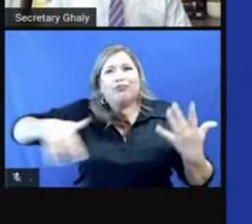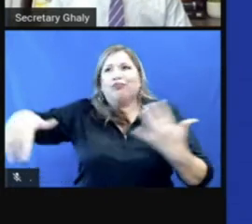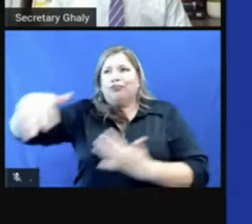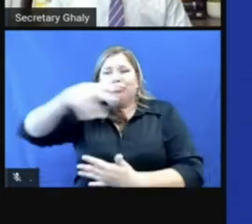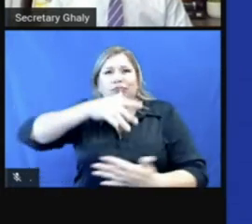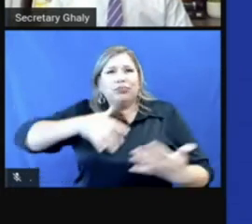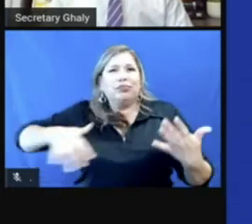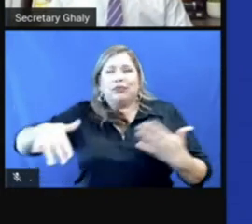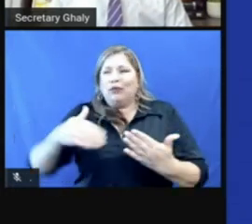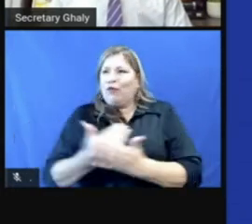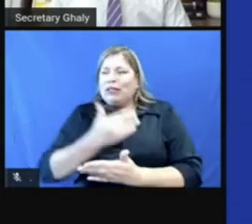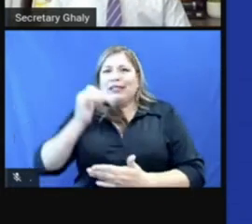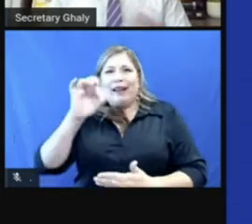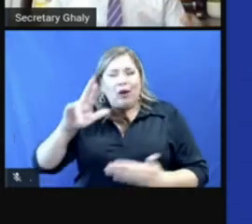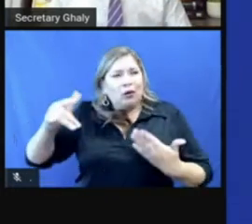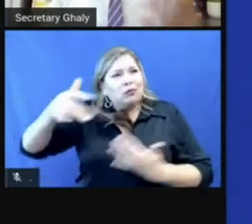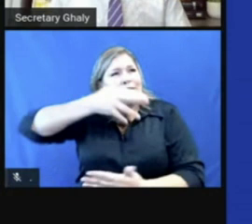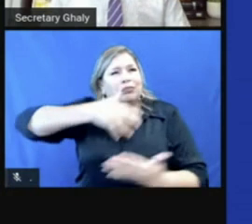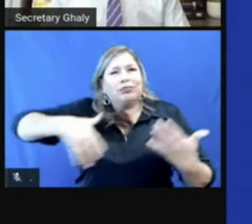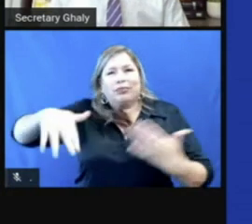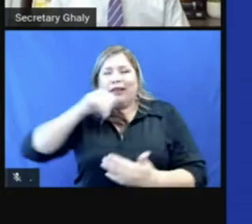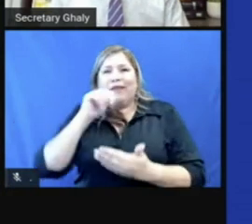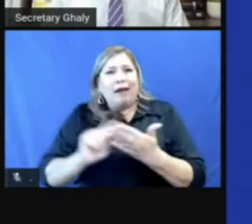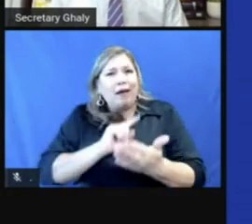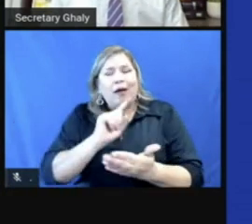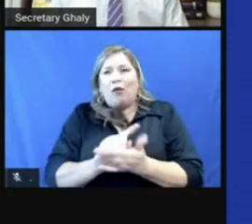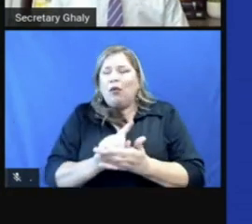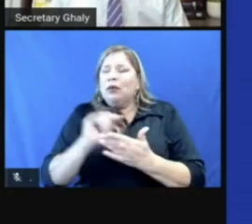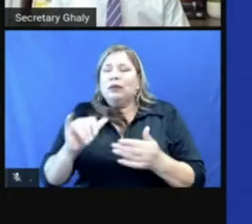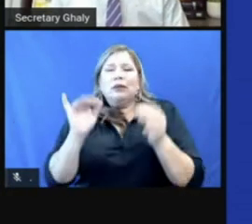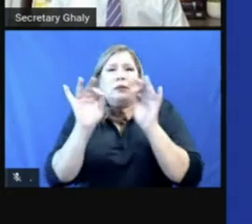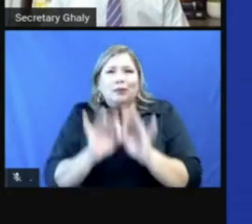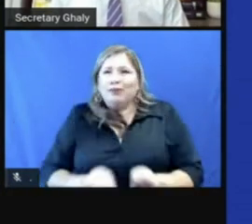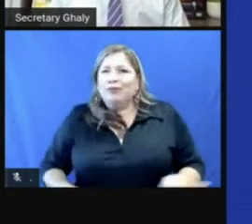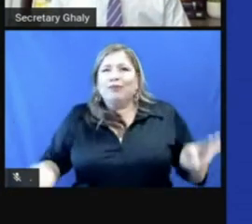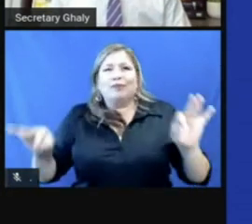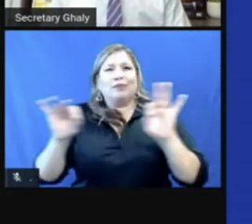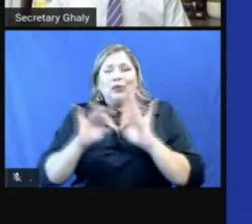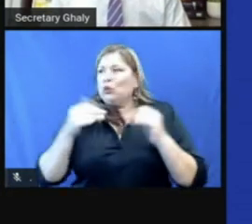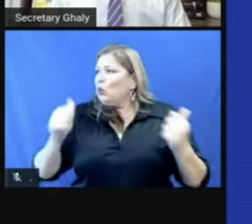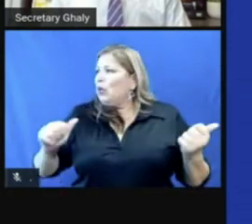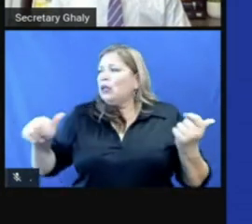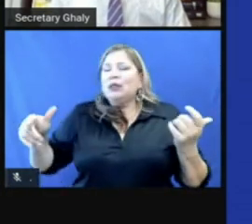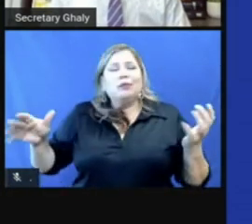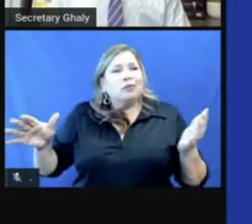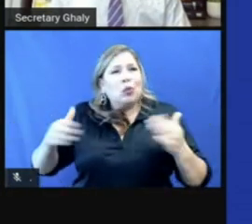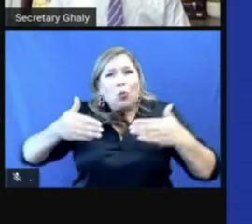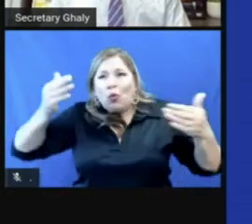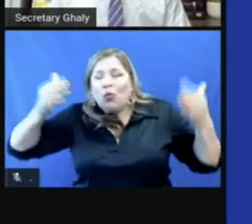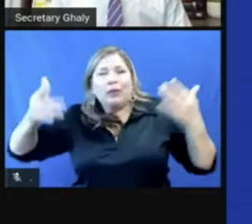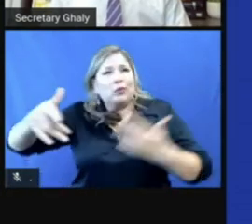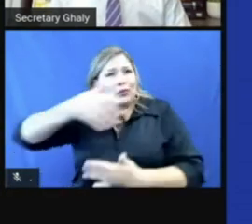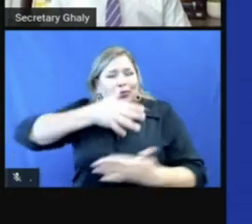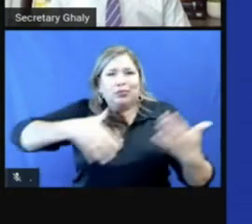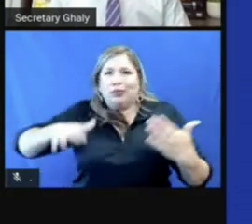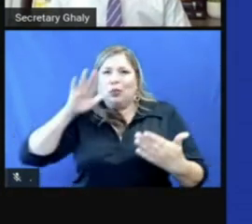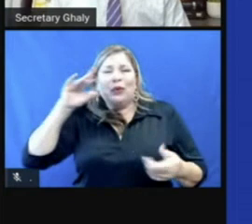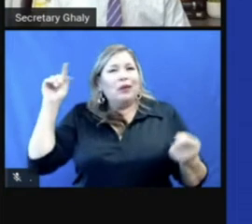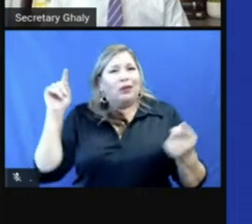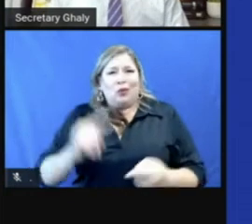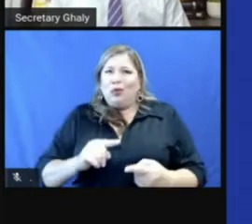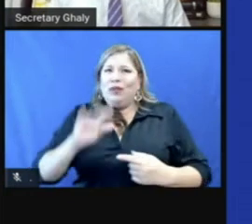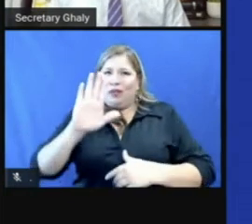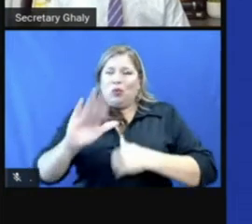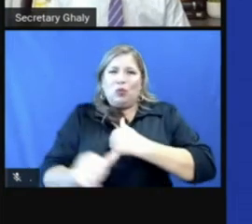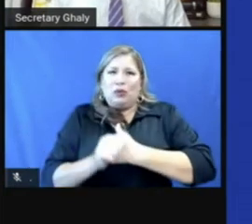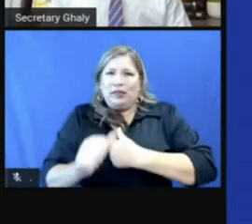the course of time, each hour, many air circulations, as many as we can achieve, really do reduce the risk. And those settings